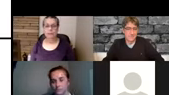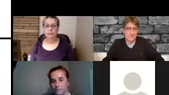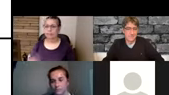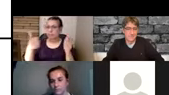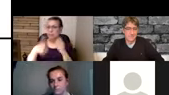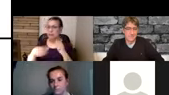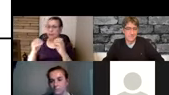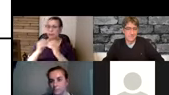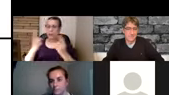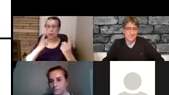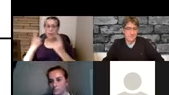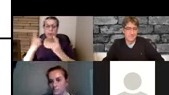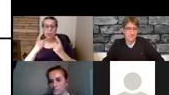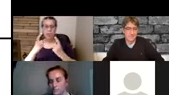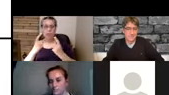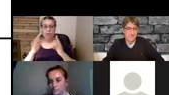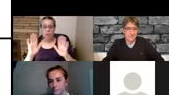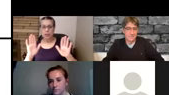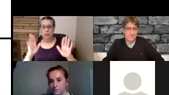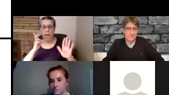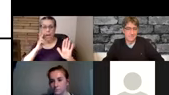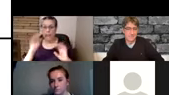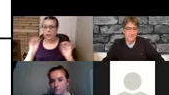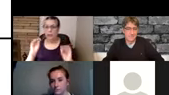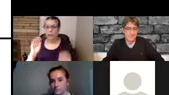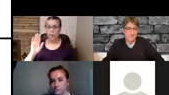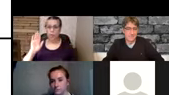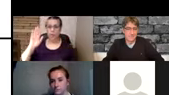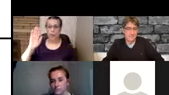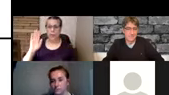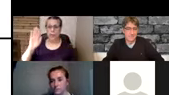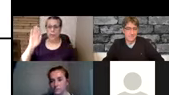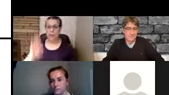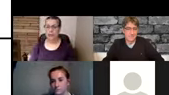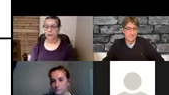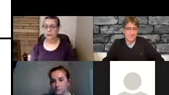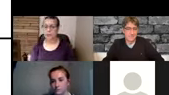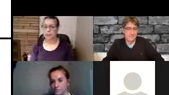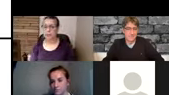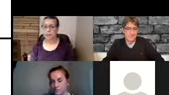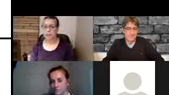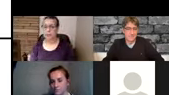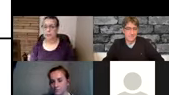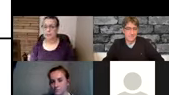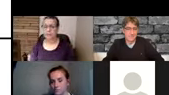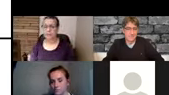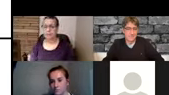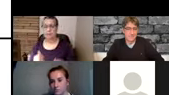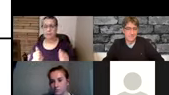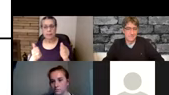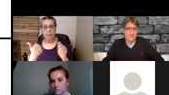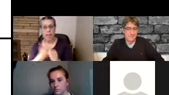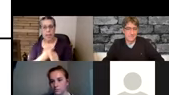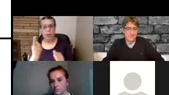Any other questions at this point in time? I'm not seeing any raised hands. I don't know if we have anybody in the